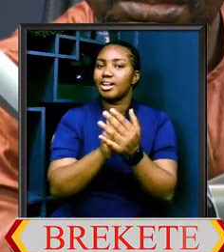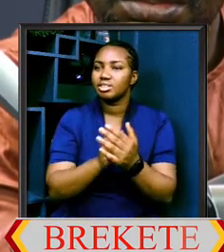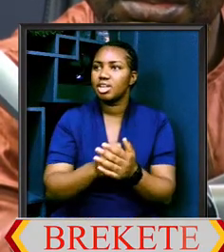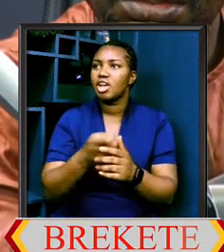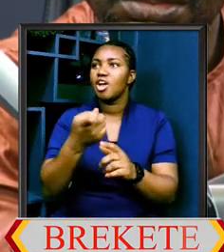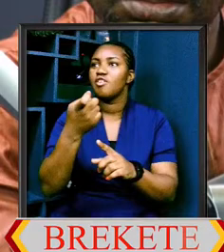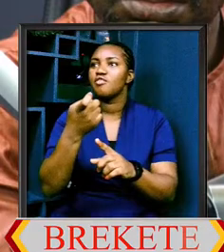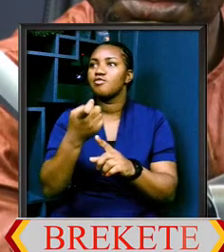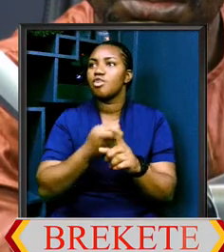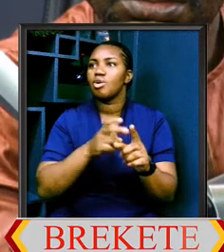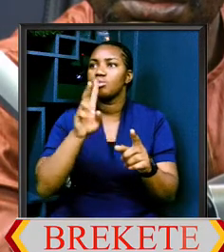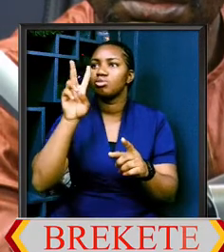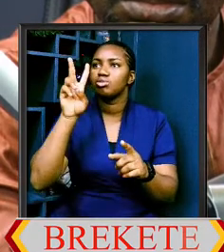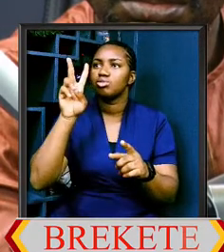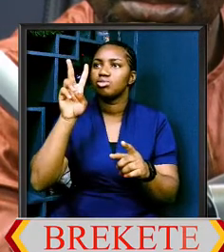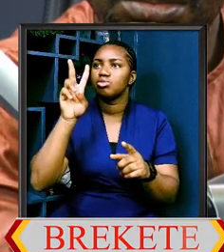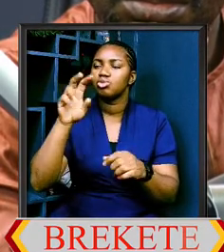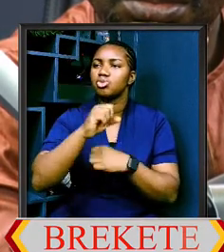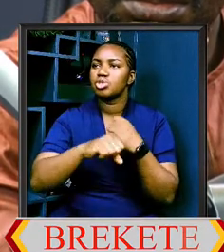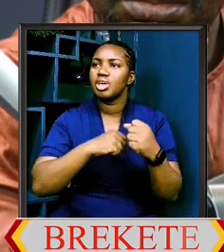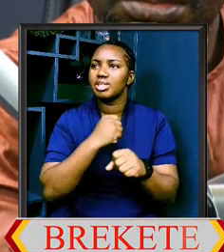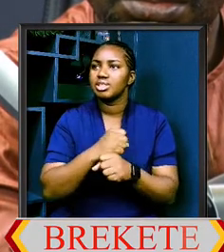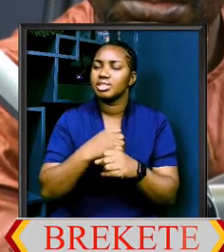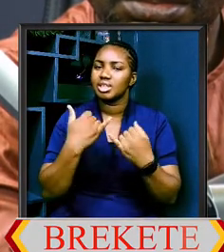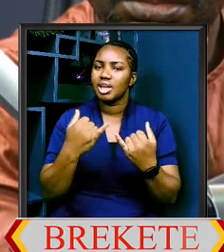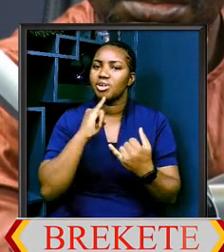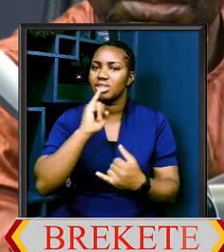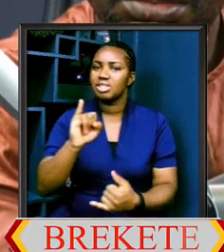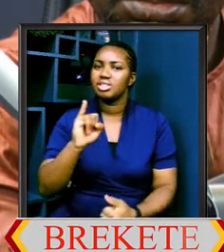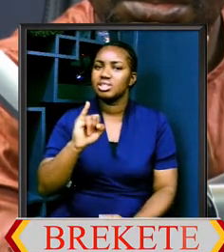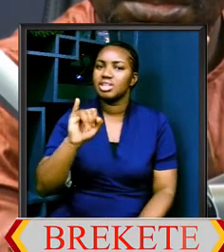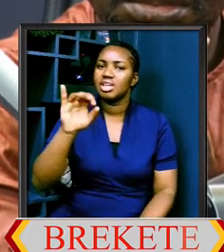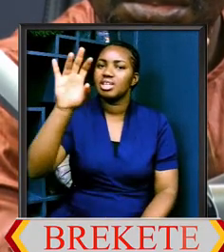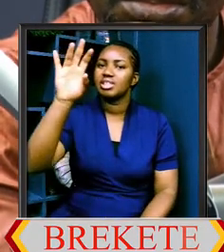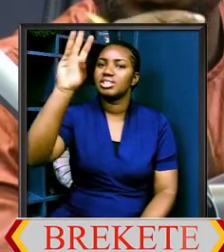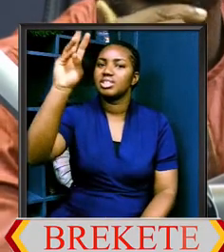was endorsed for 5 years, you have put it for 600,000.